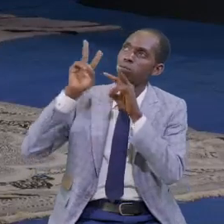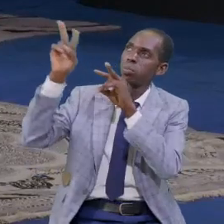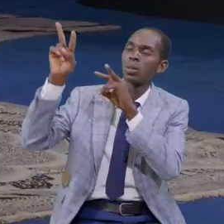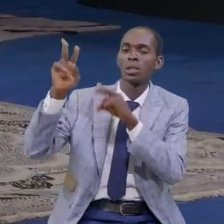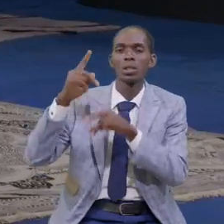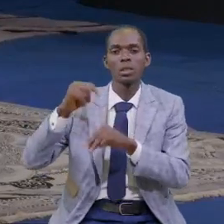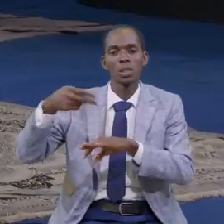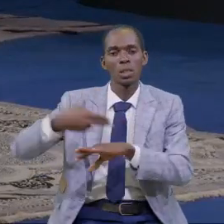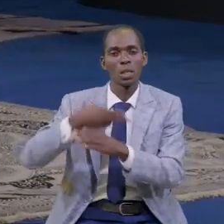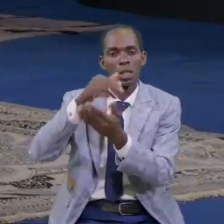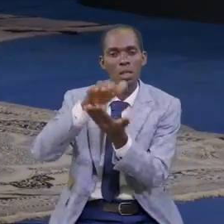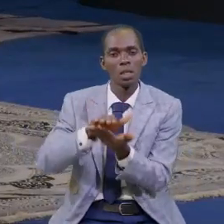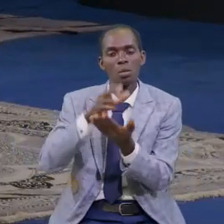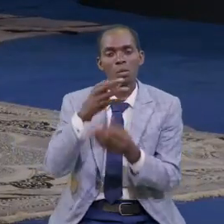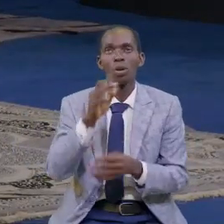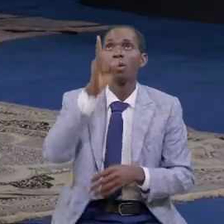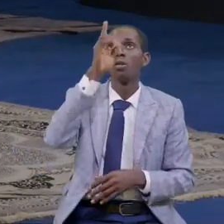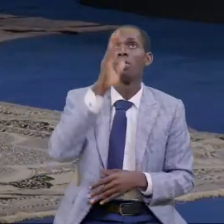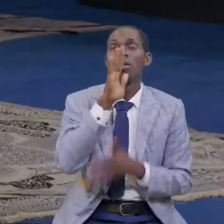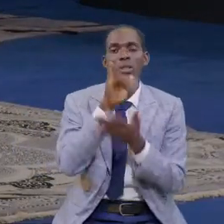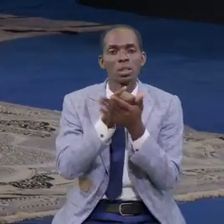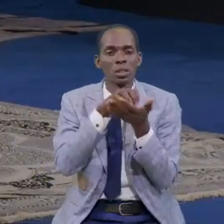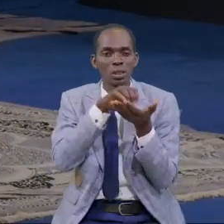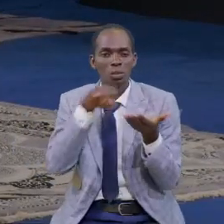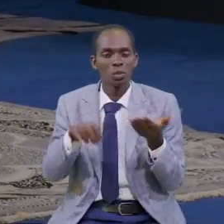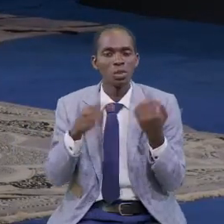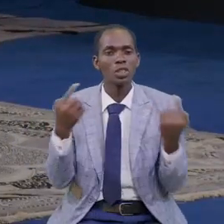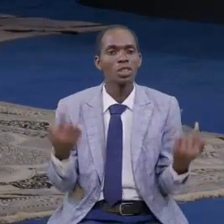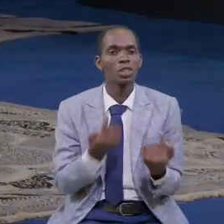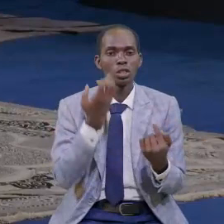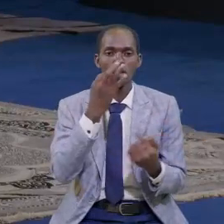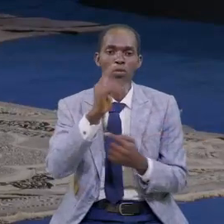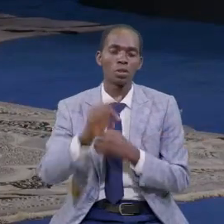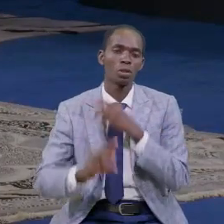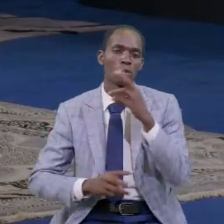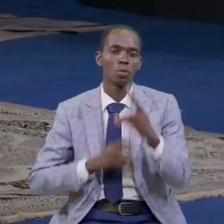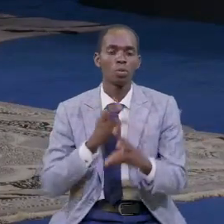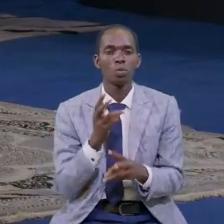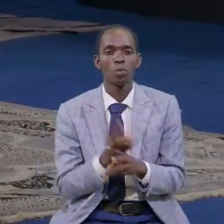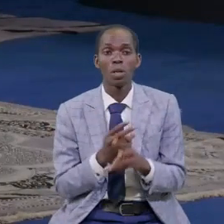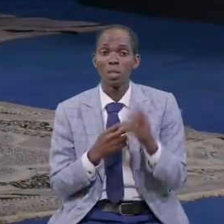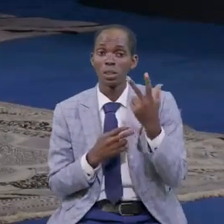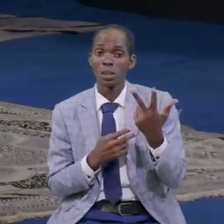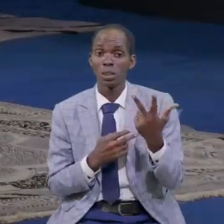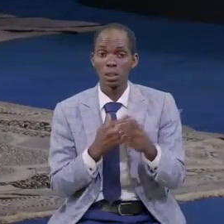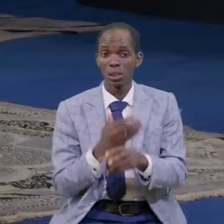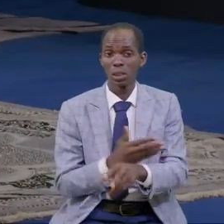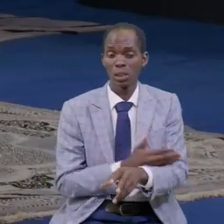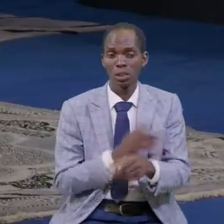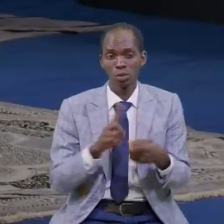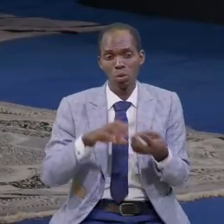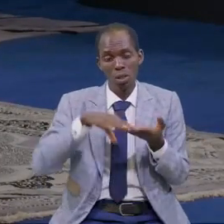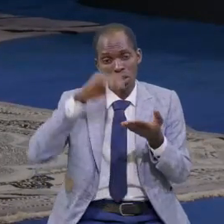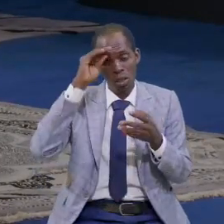taketh away the sin of the world. There are three things we're considering. Number